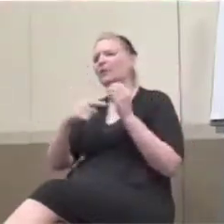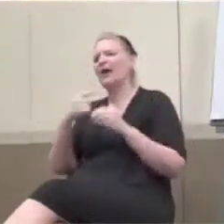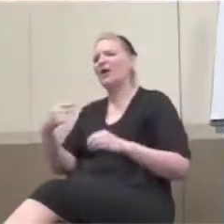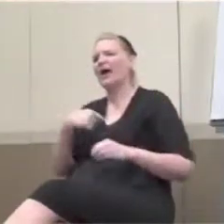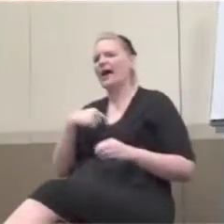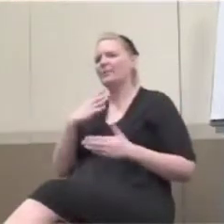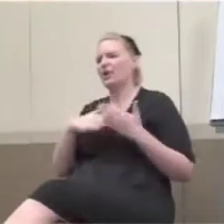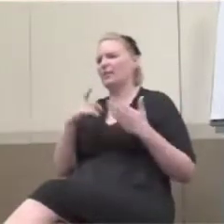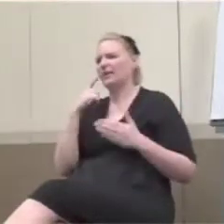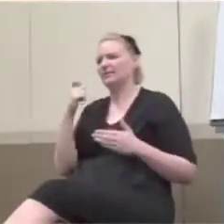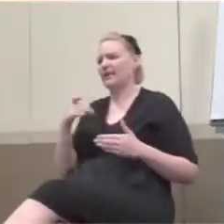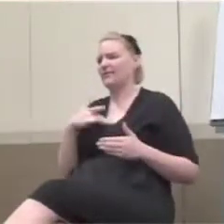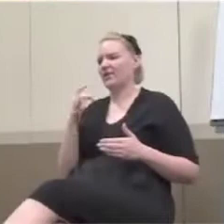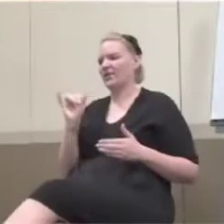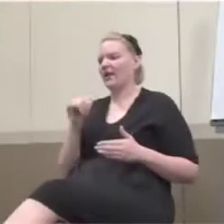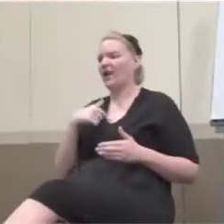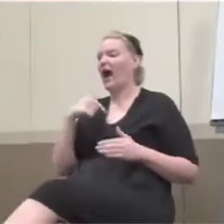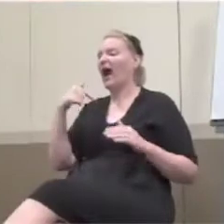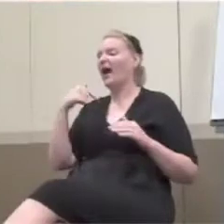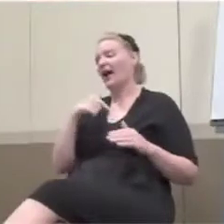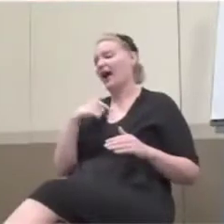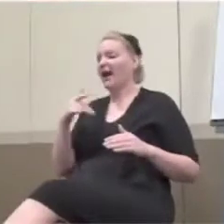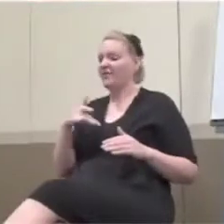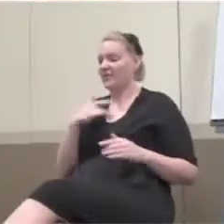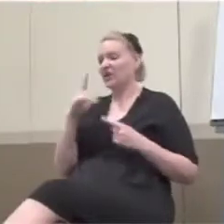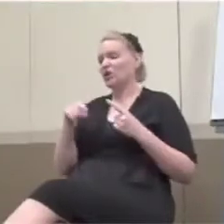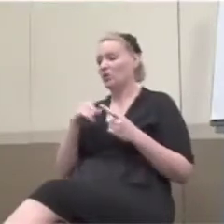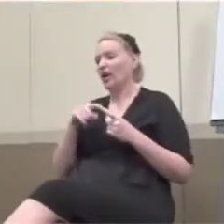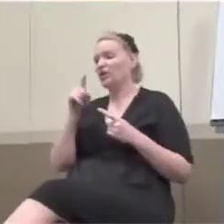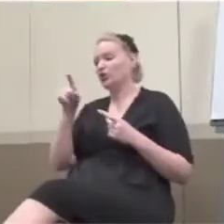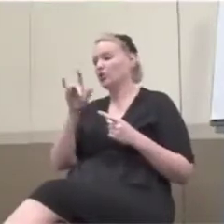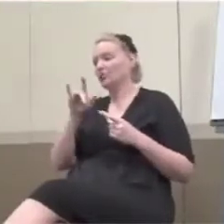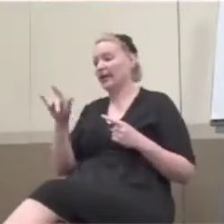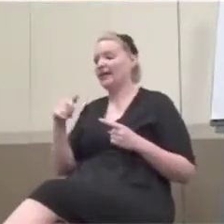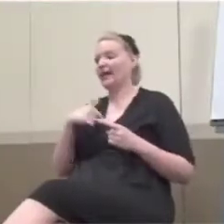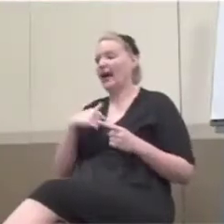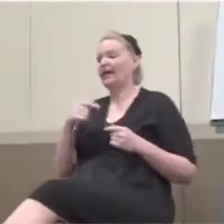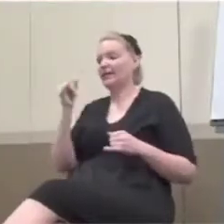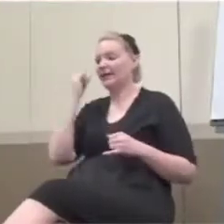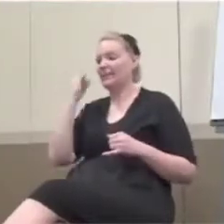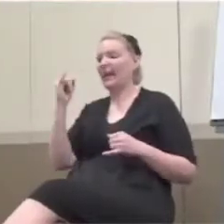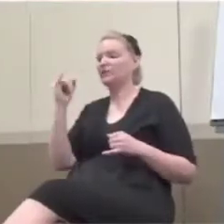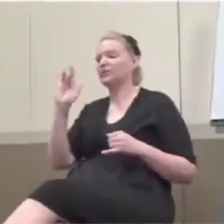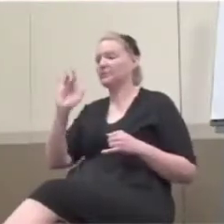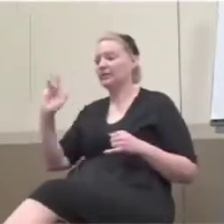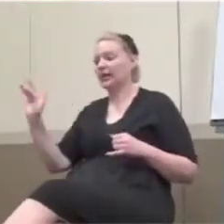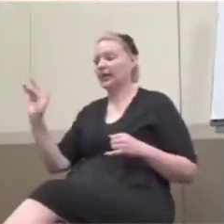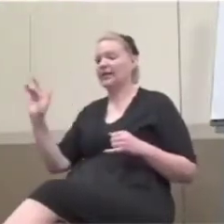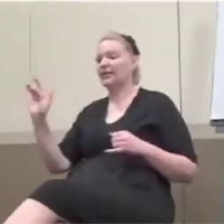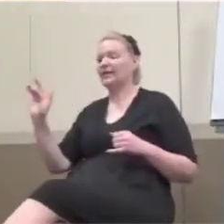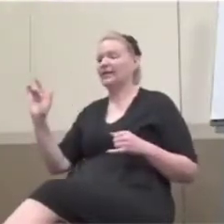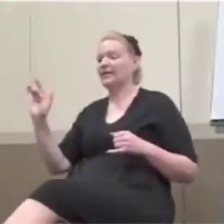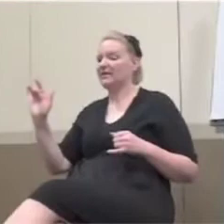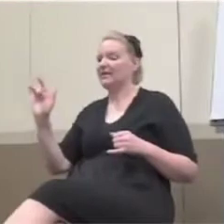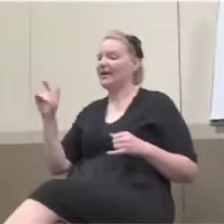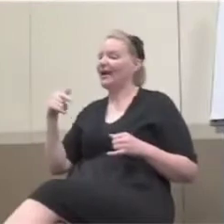I feel like I can do the I feel when you think and I imagine. I feel like that would be the part that could